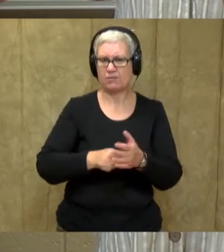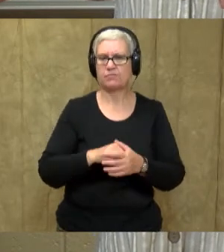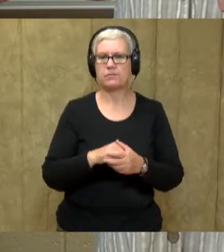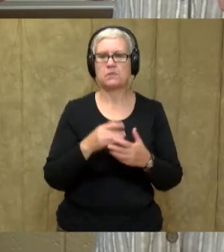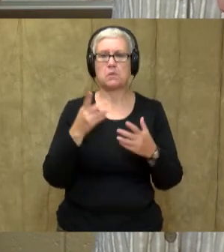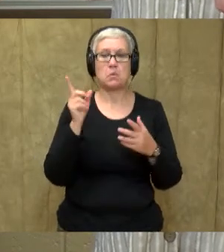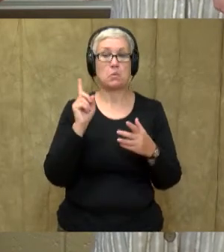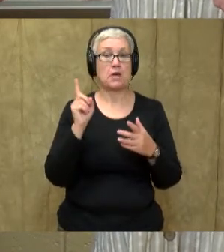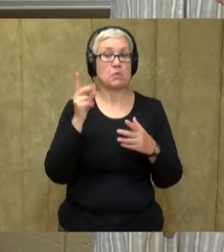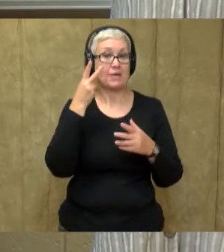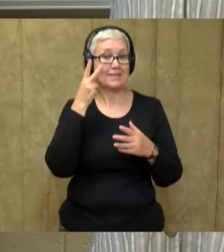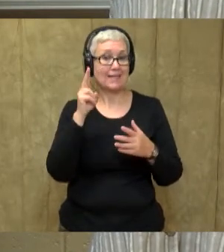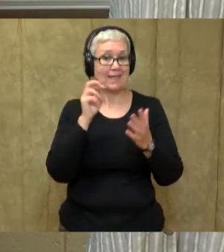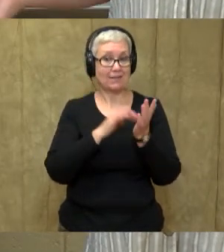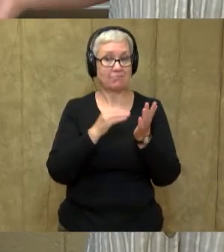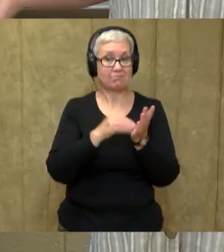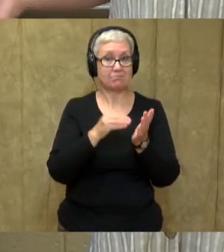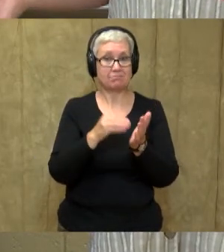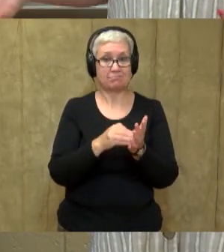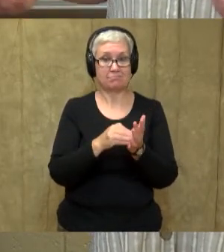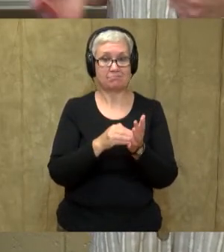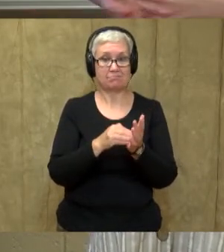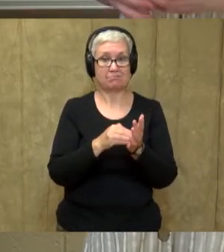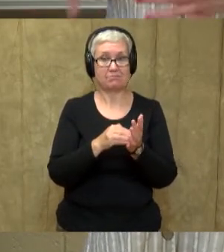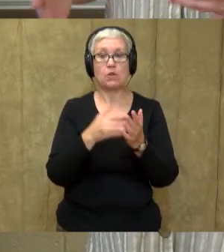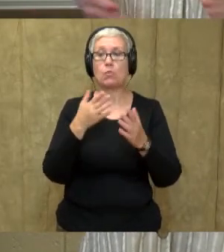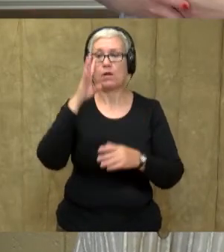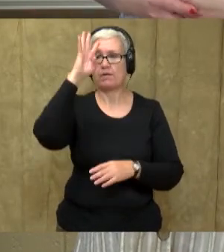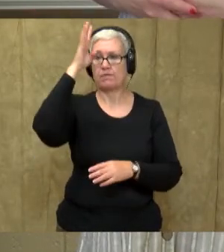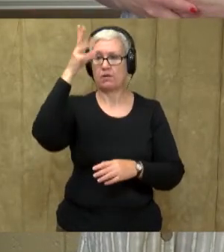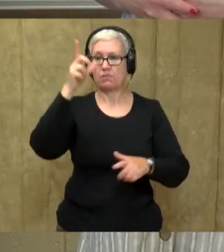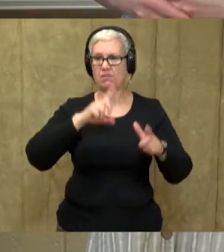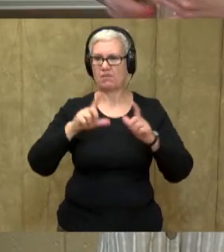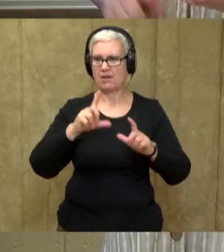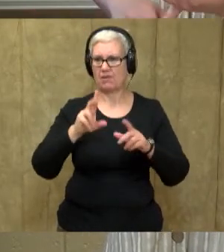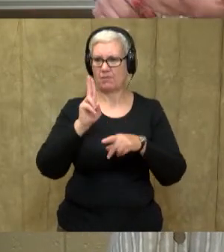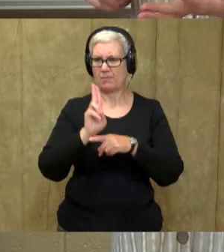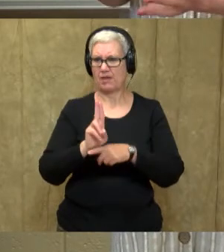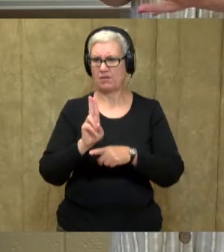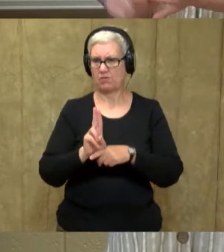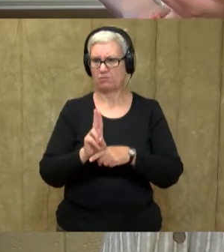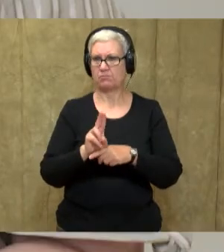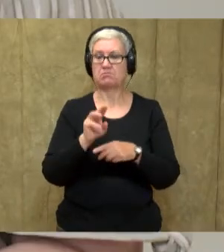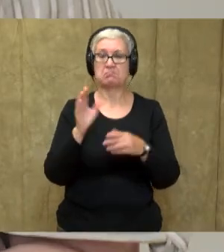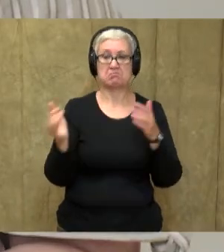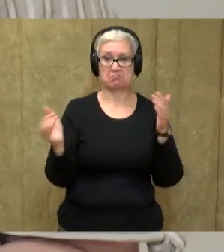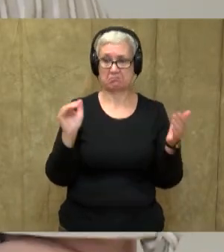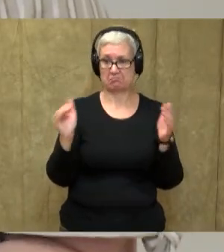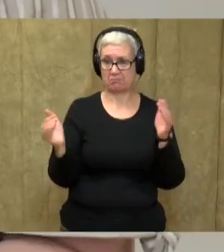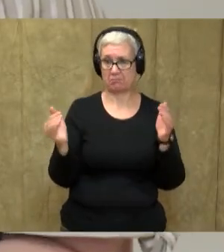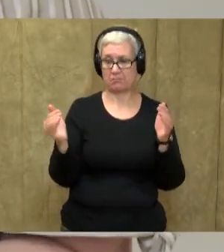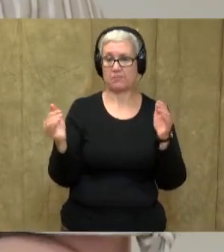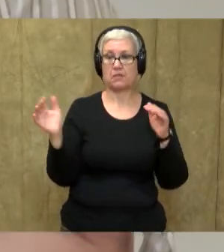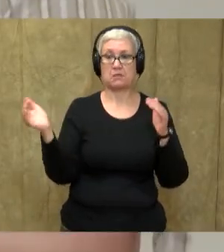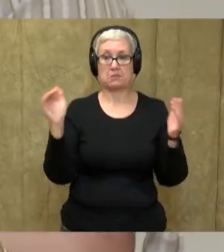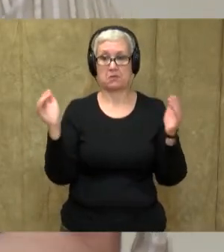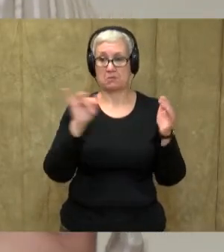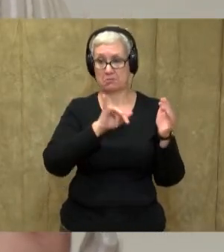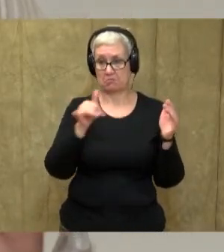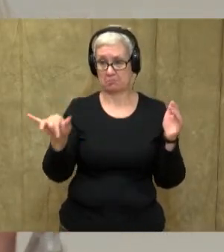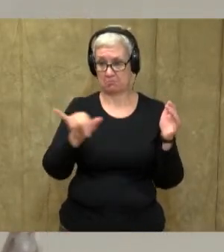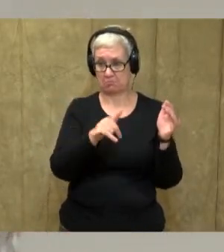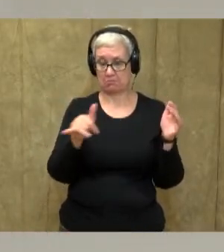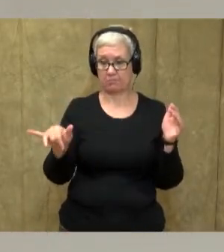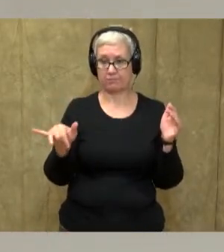repetition? What figurative language is being used? And you should know those: metaphor, simile, hyperbole,